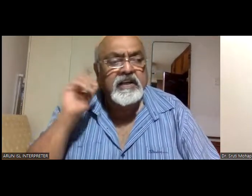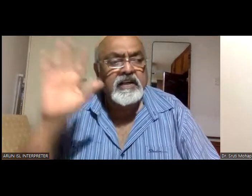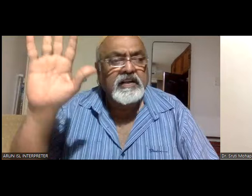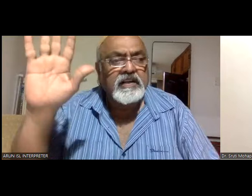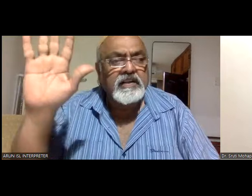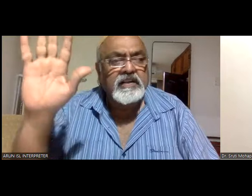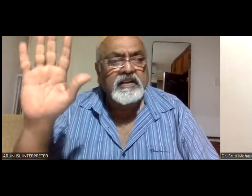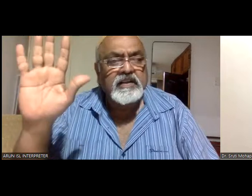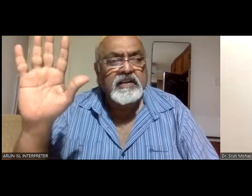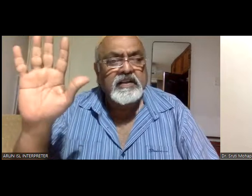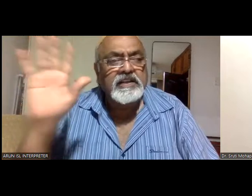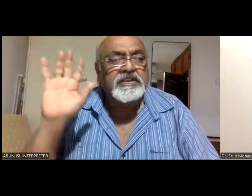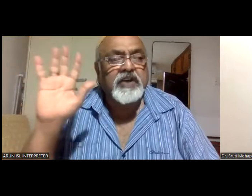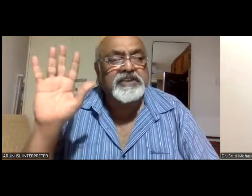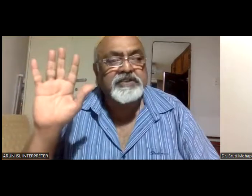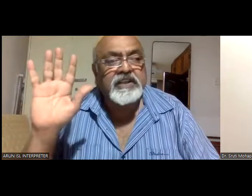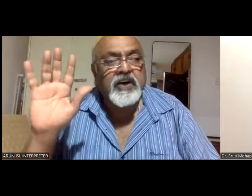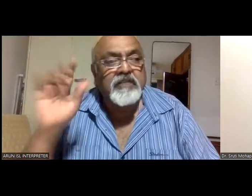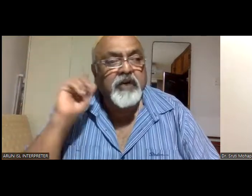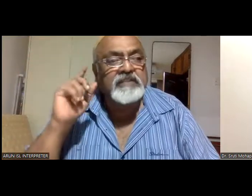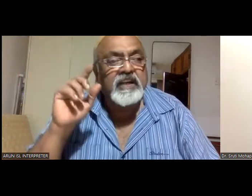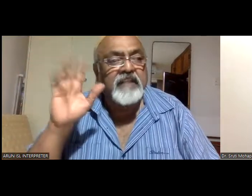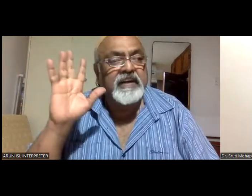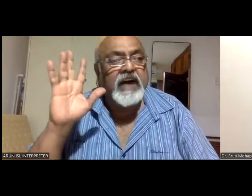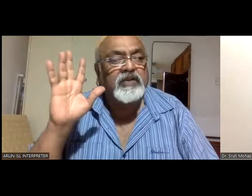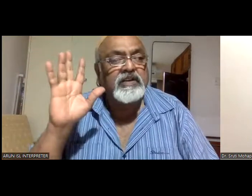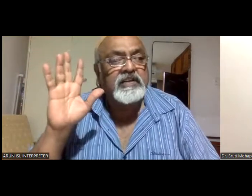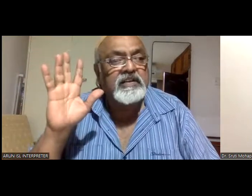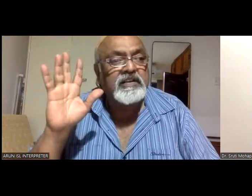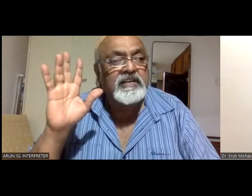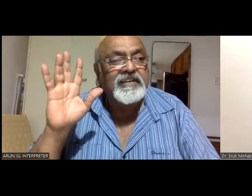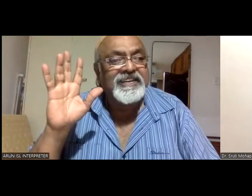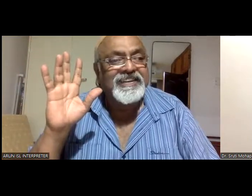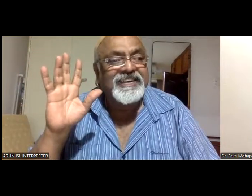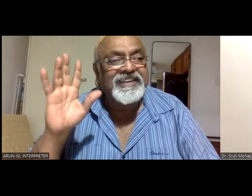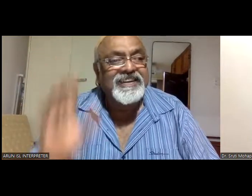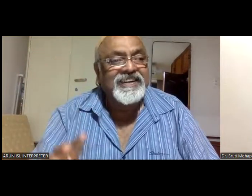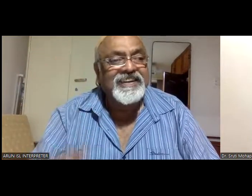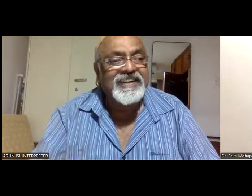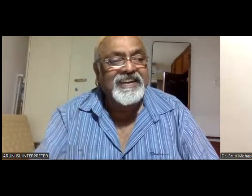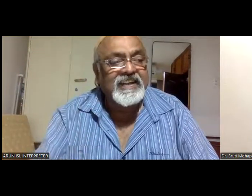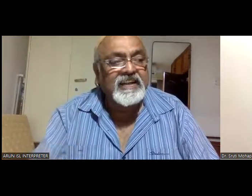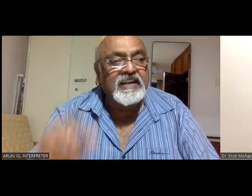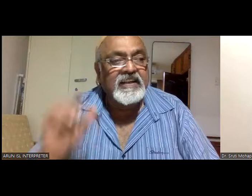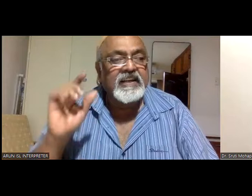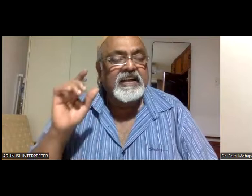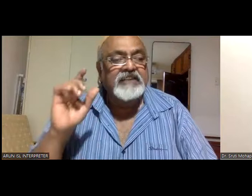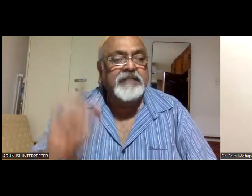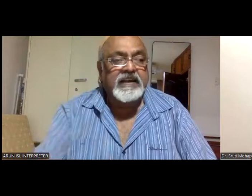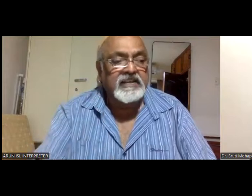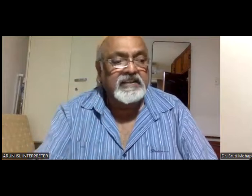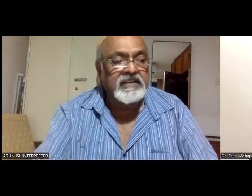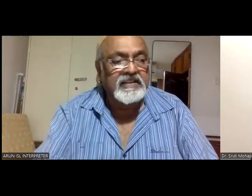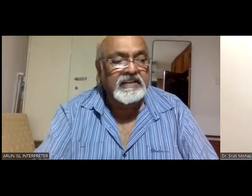Shruti, Yes, sorry, Arun. Shruti, your voice suddenly went down. Uh, can you hear me now? It's